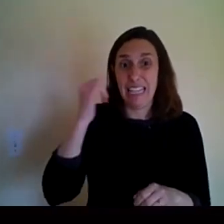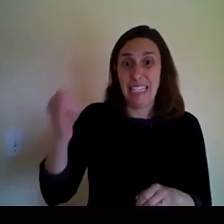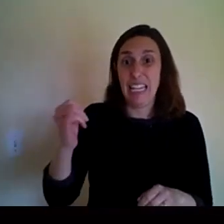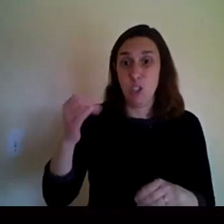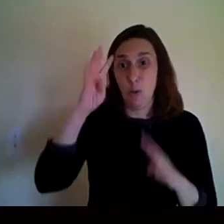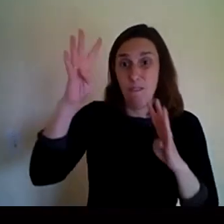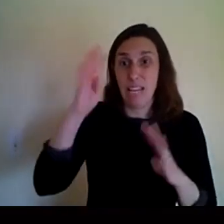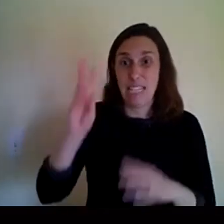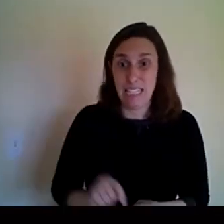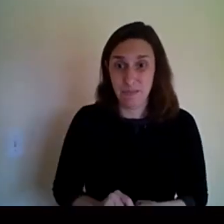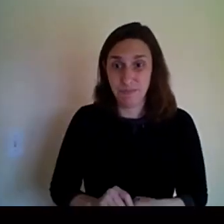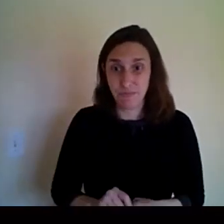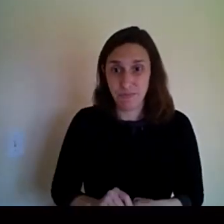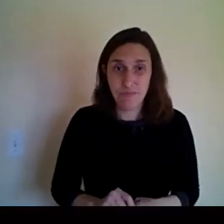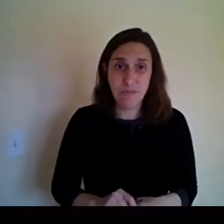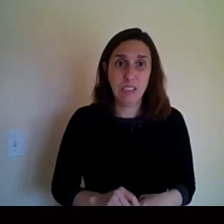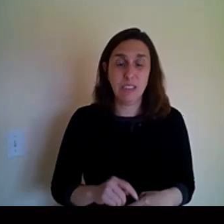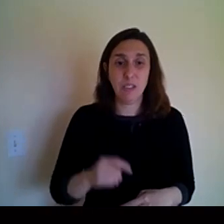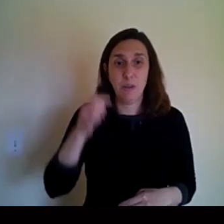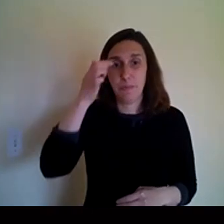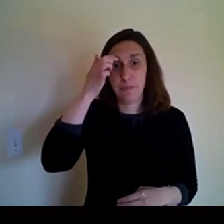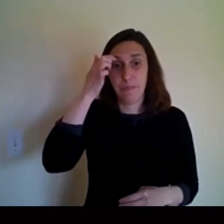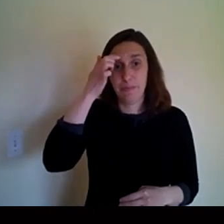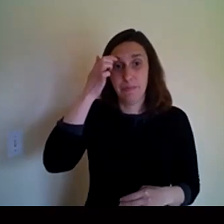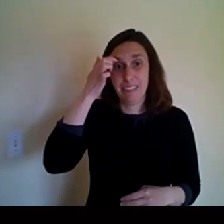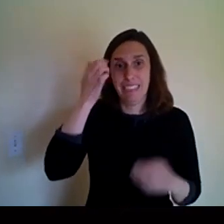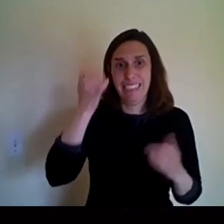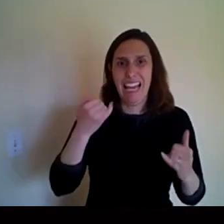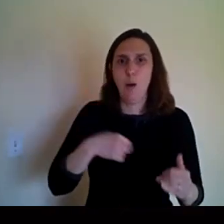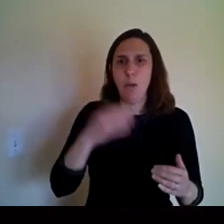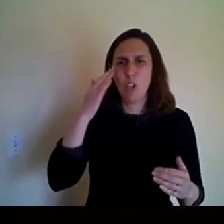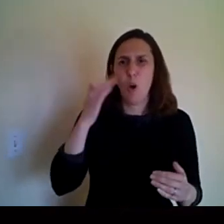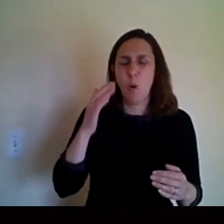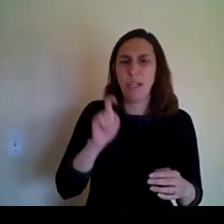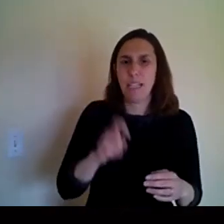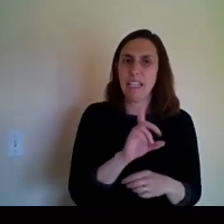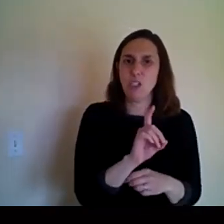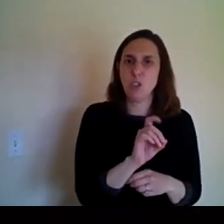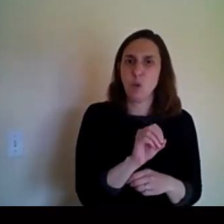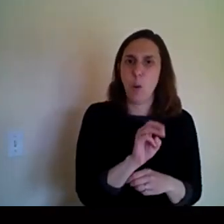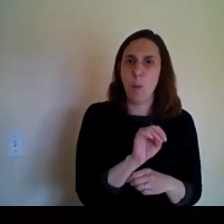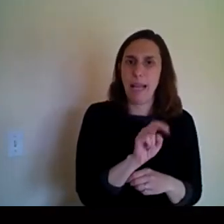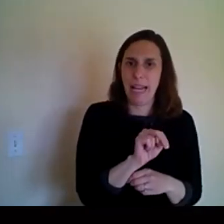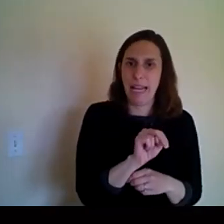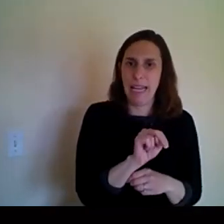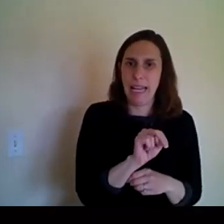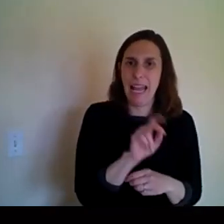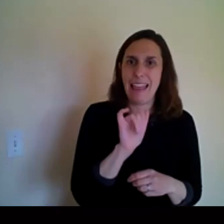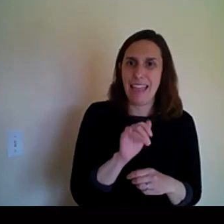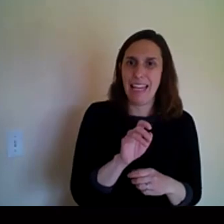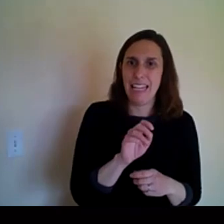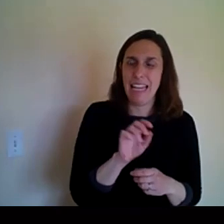idea of what it's doing now. We know that it takes the domain and the range and switches them.